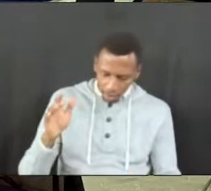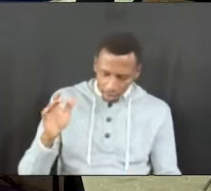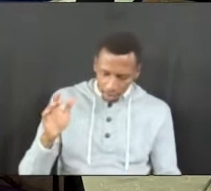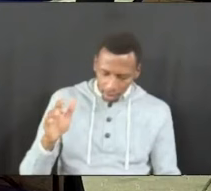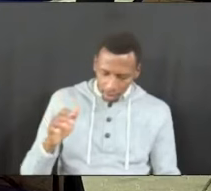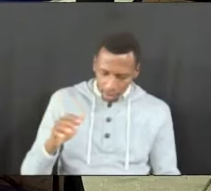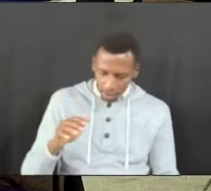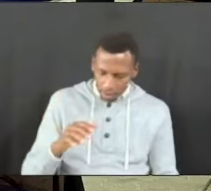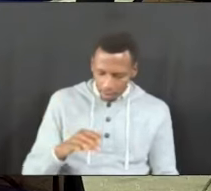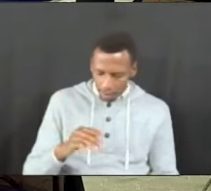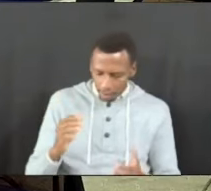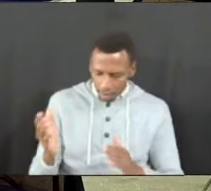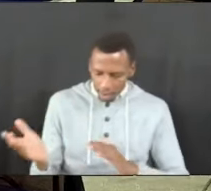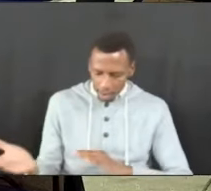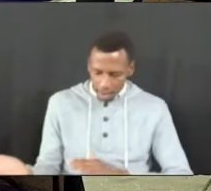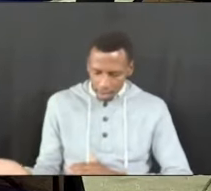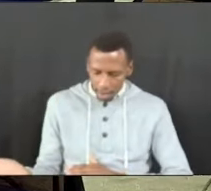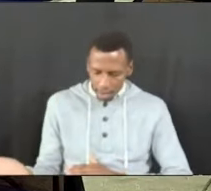Glory